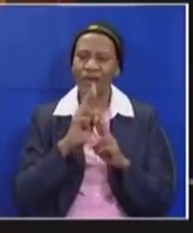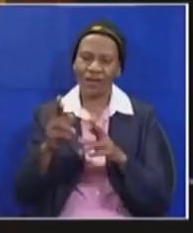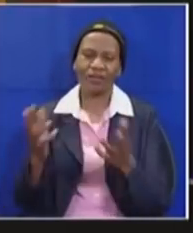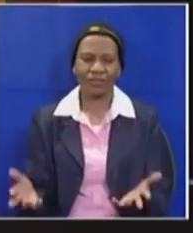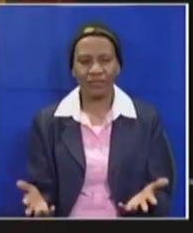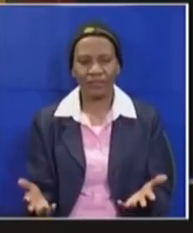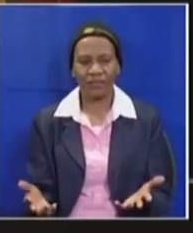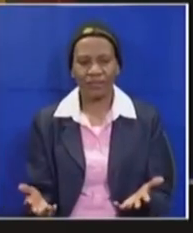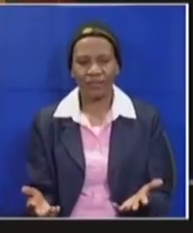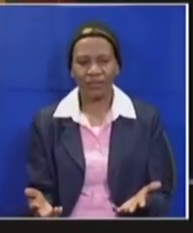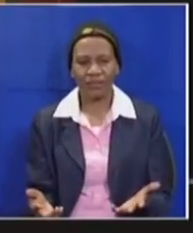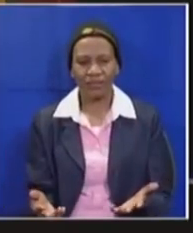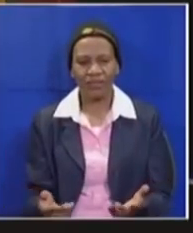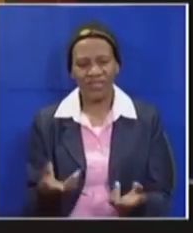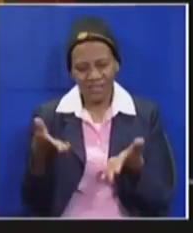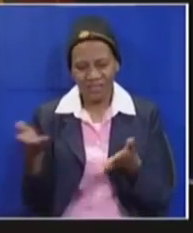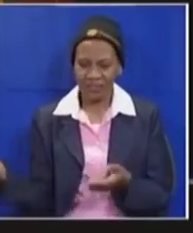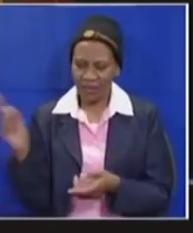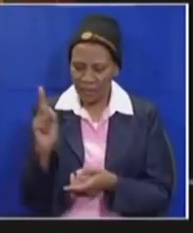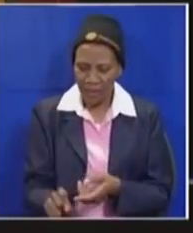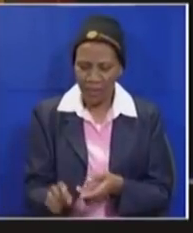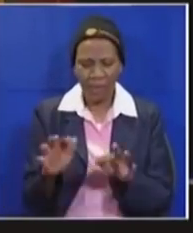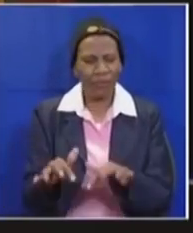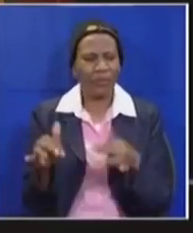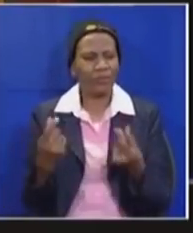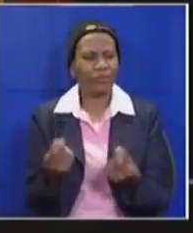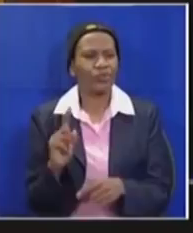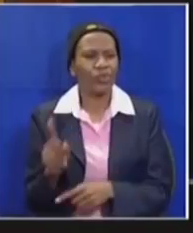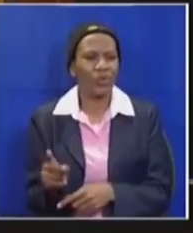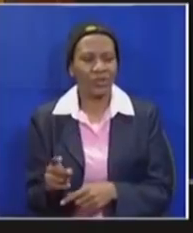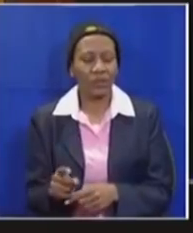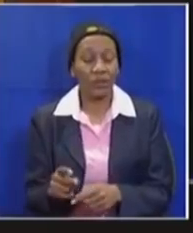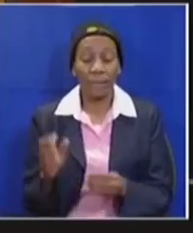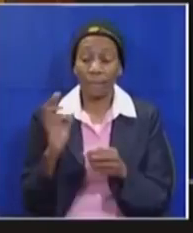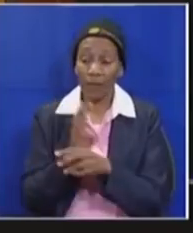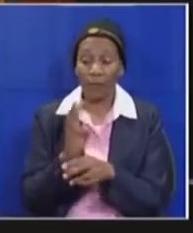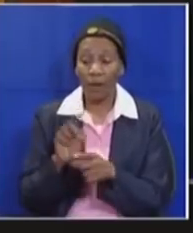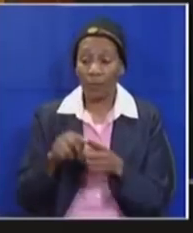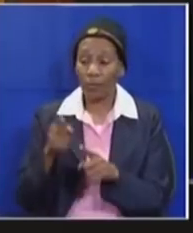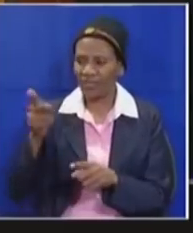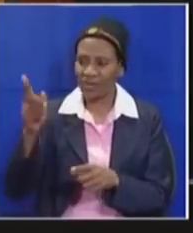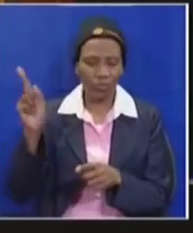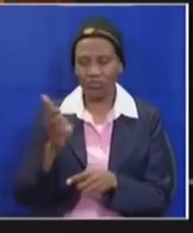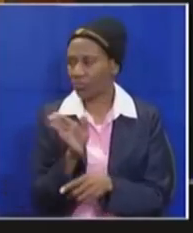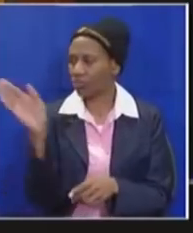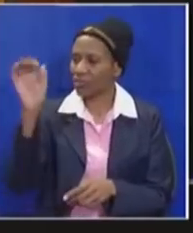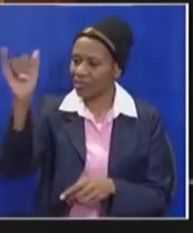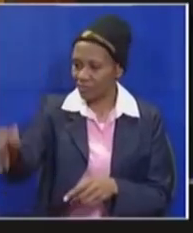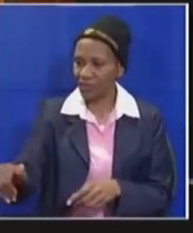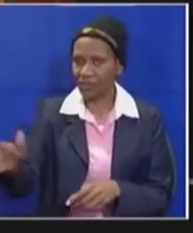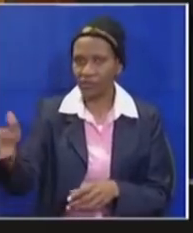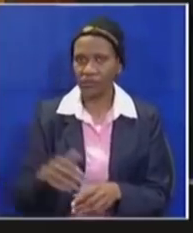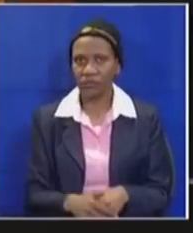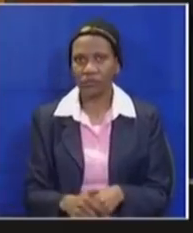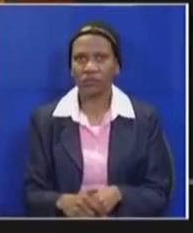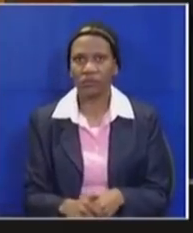member akuyona point of order le wena usishaya manje sicela uhlale phansi suthatha ama chance